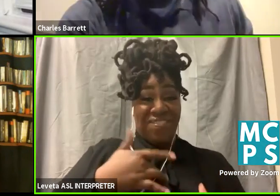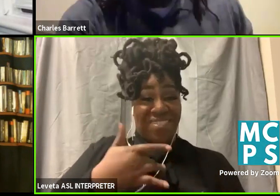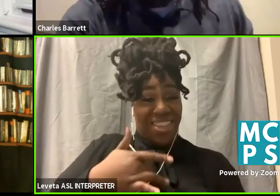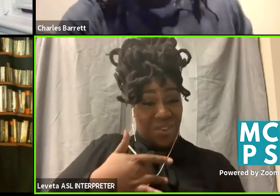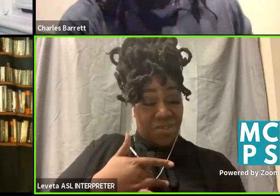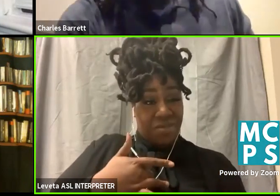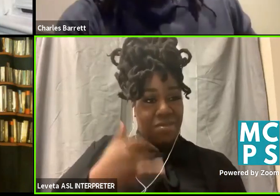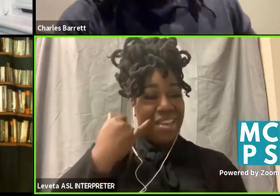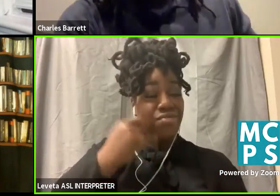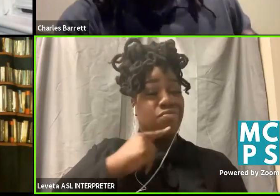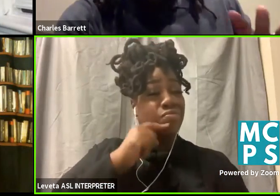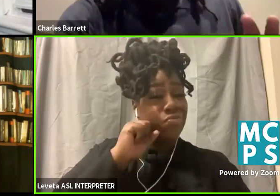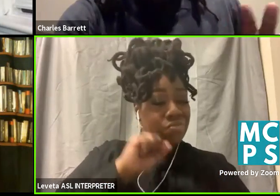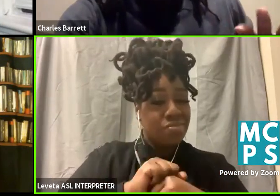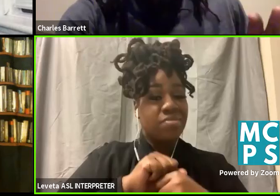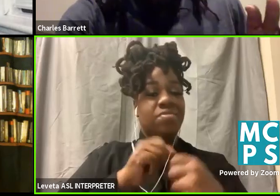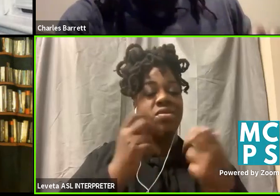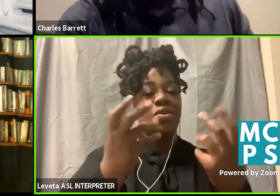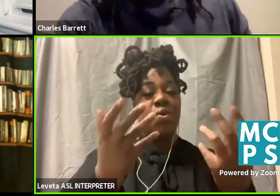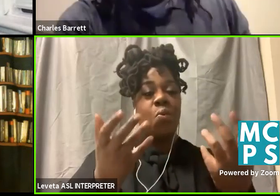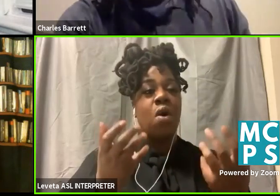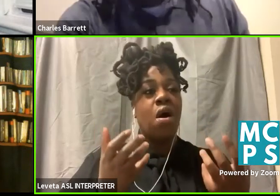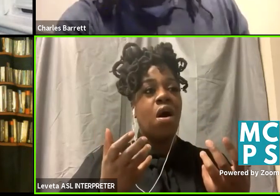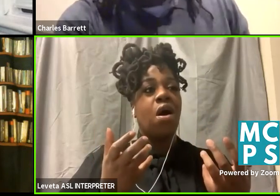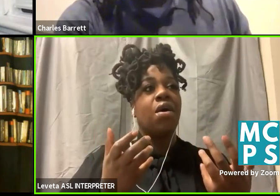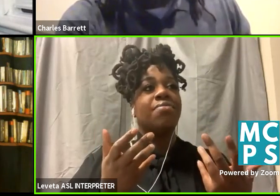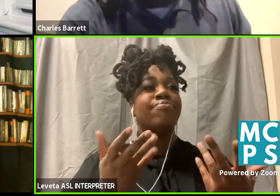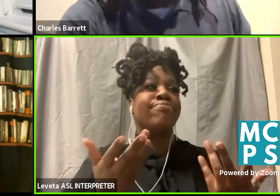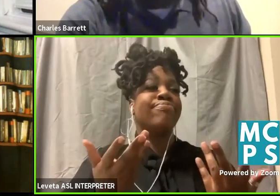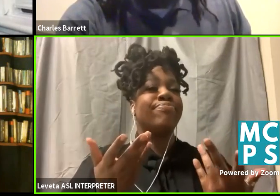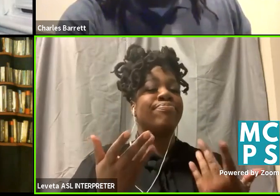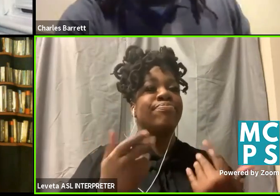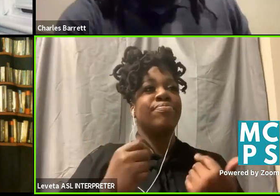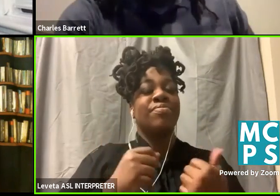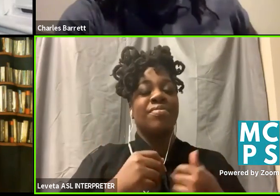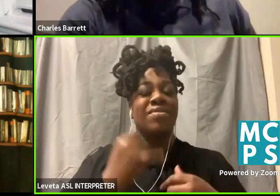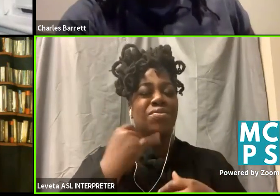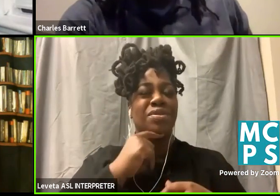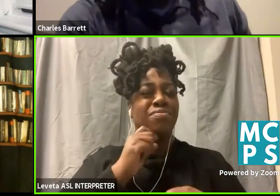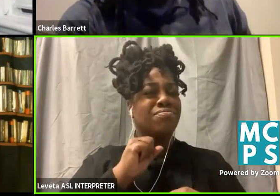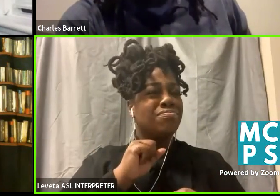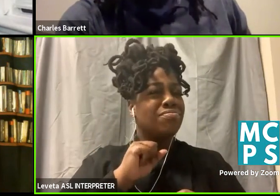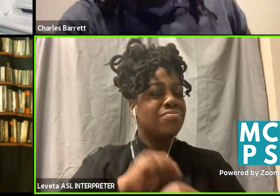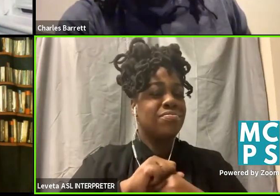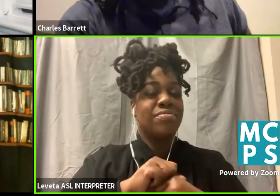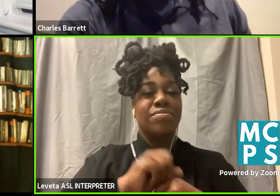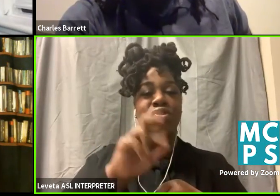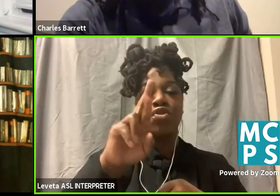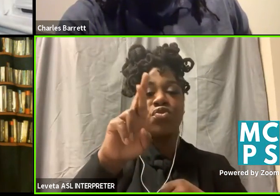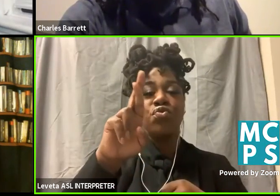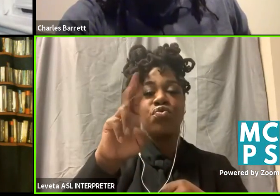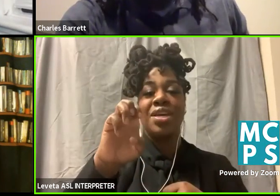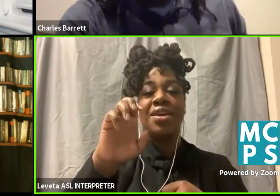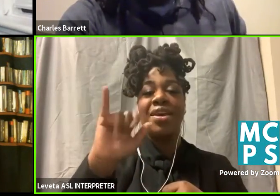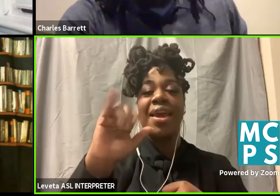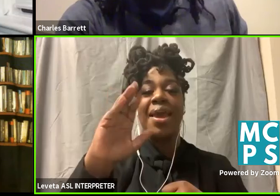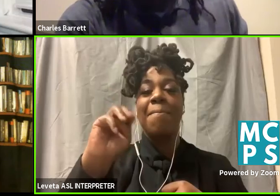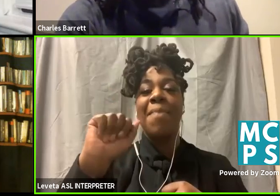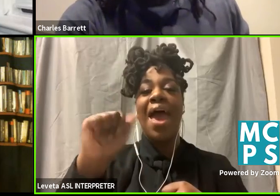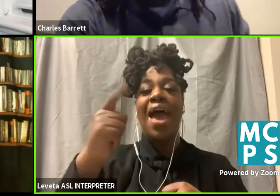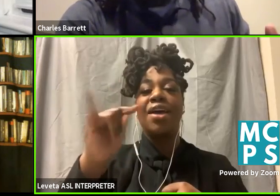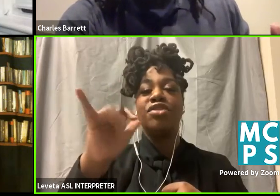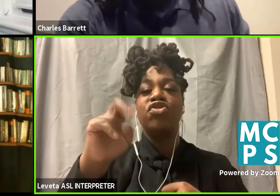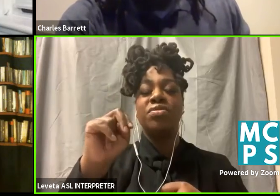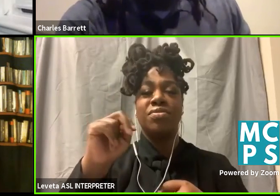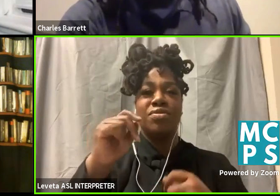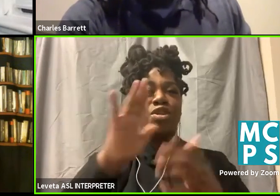want to use a kind of a cliche term, reimagine what schools look like, we have to